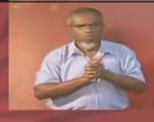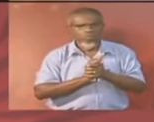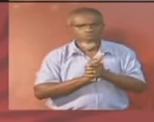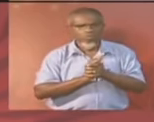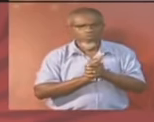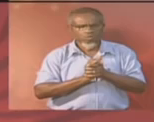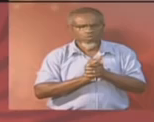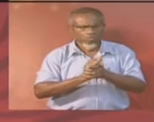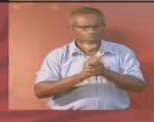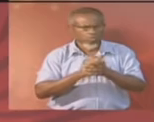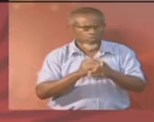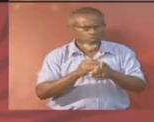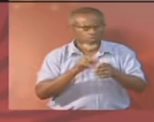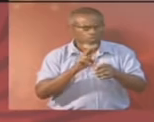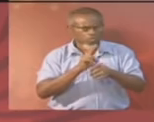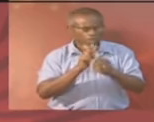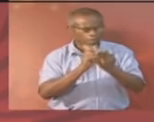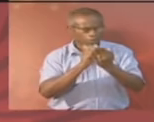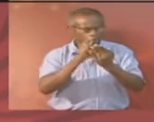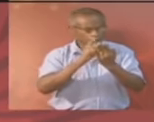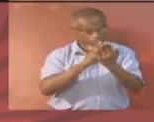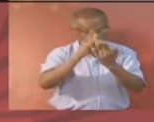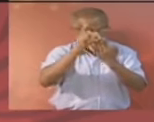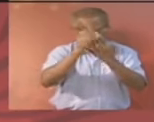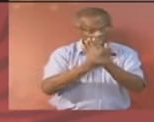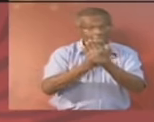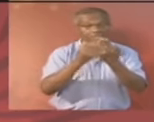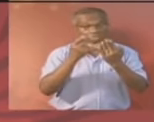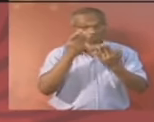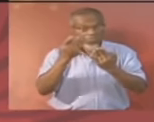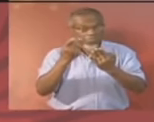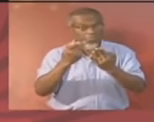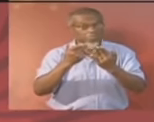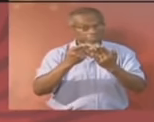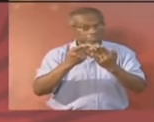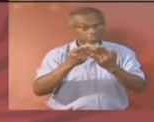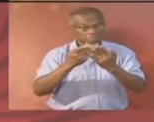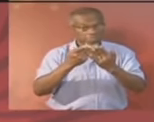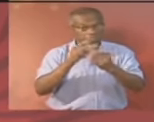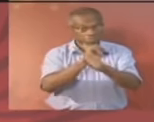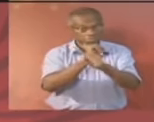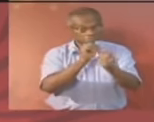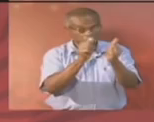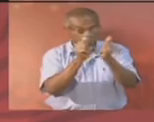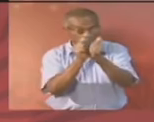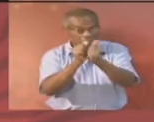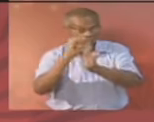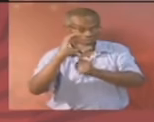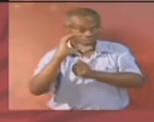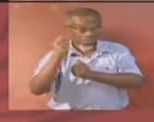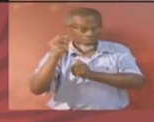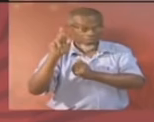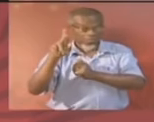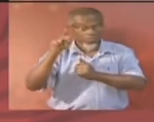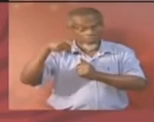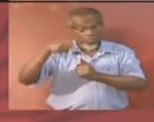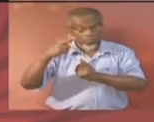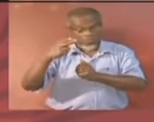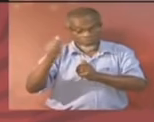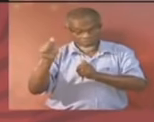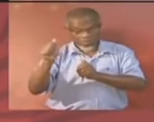project in collaboration with CARFA, the Trinidad and Tobago Ministry of Health, and the Universities of London